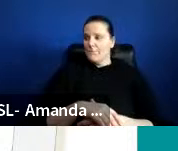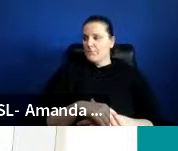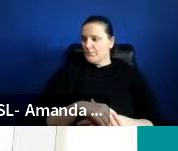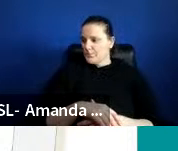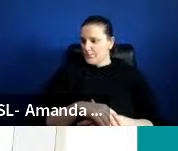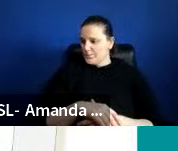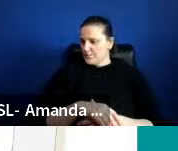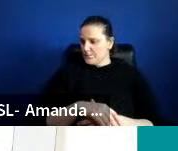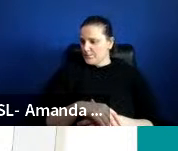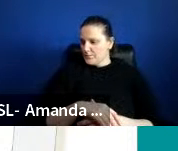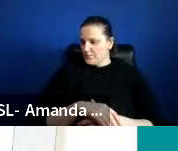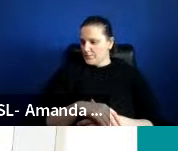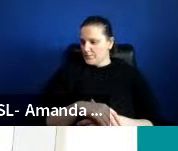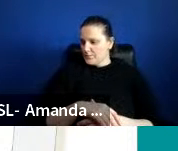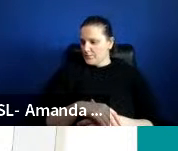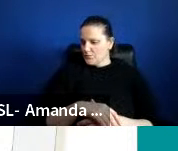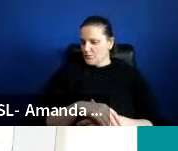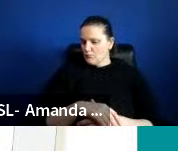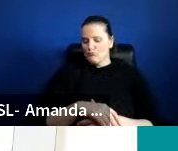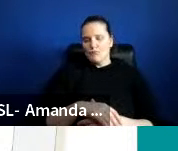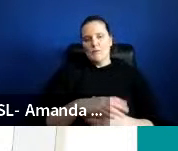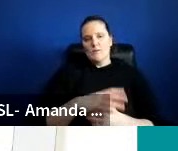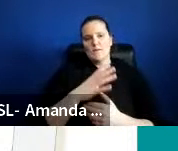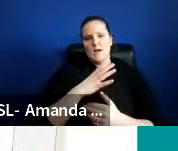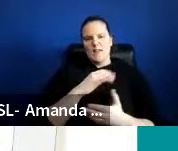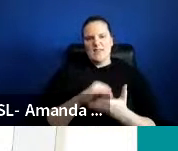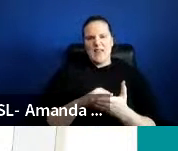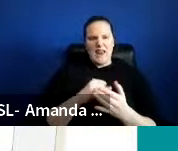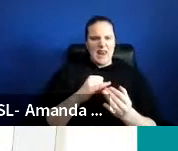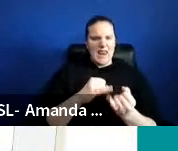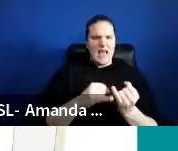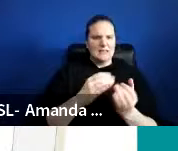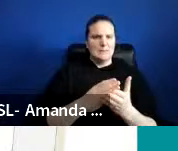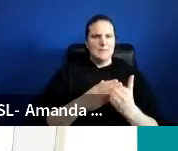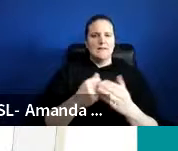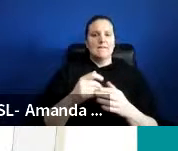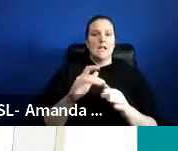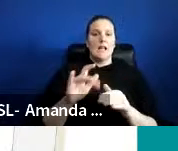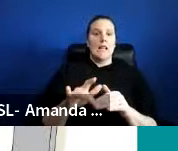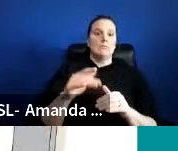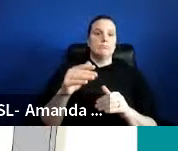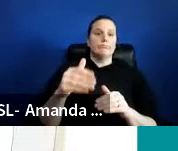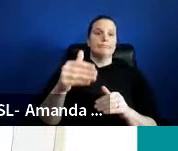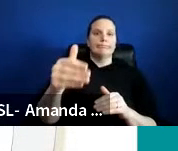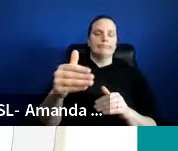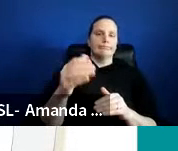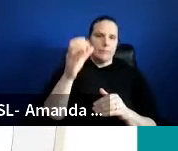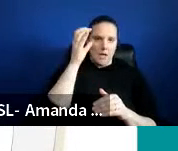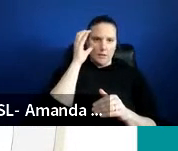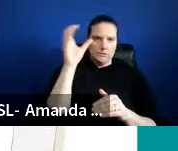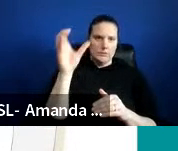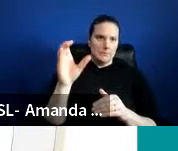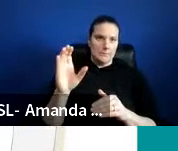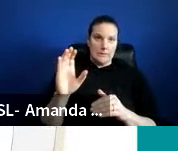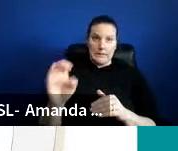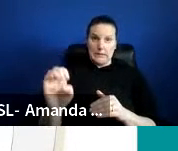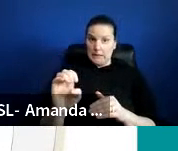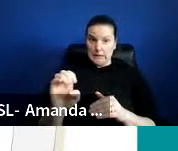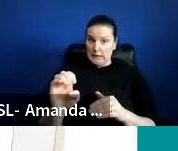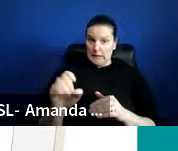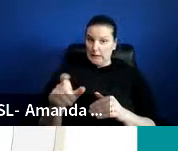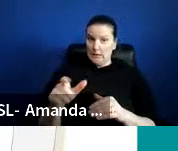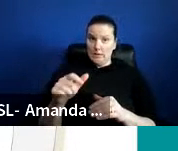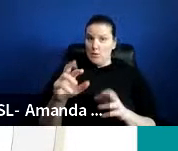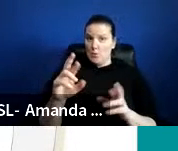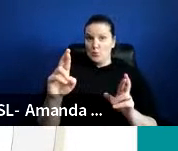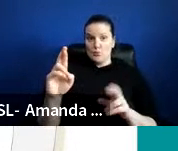So no, I think that's fine. I think the last piece was just if you click 2 forward from here, concept E also does not have a ramp